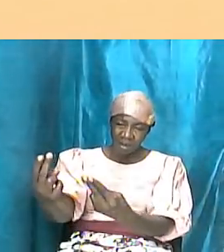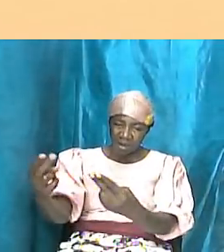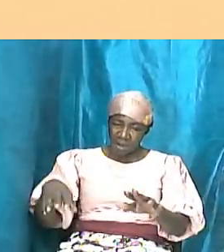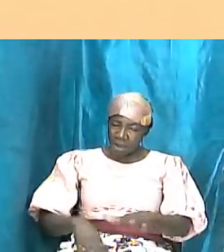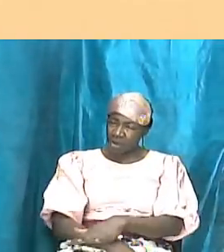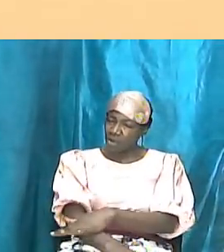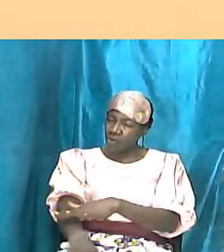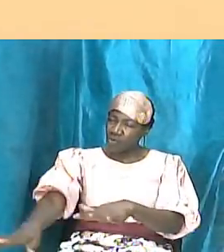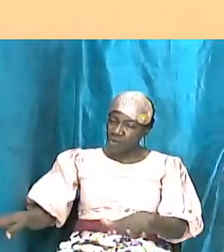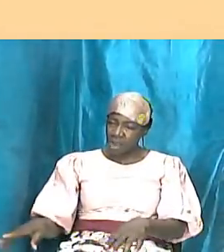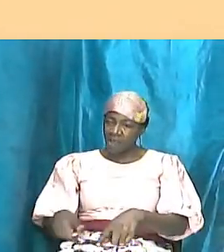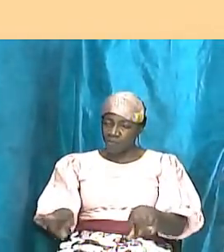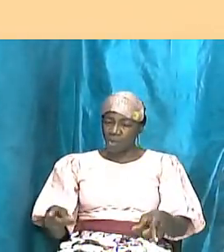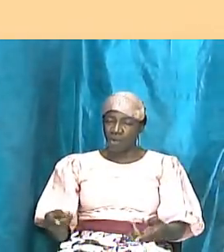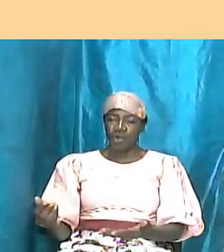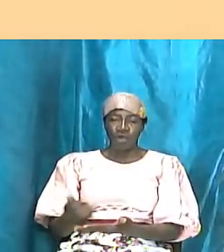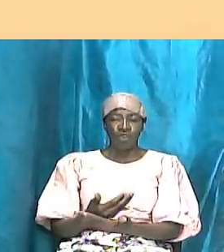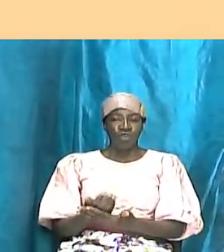But something happened.